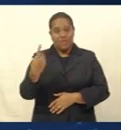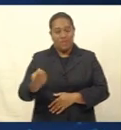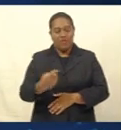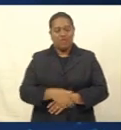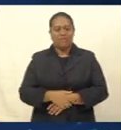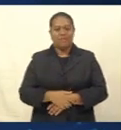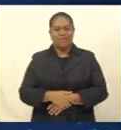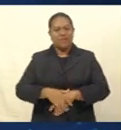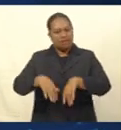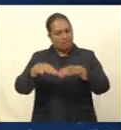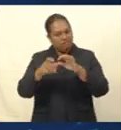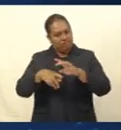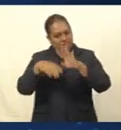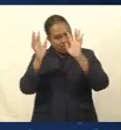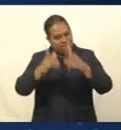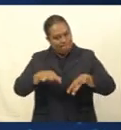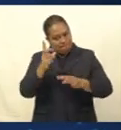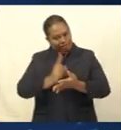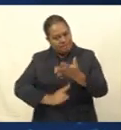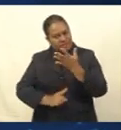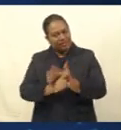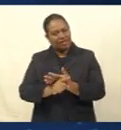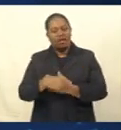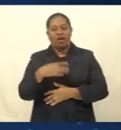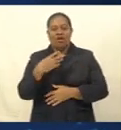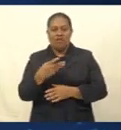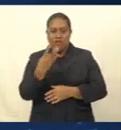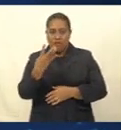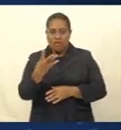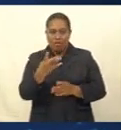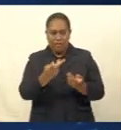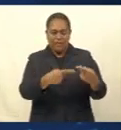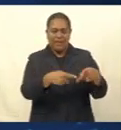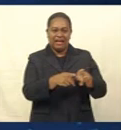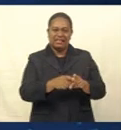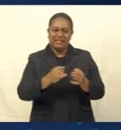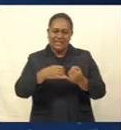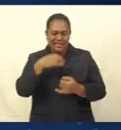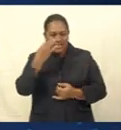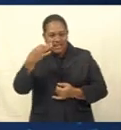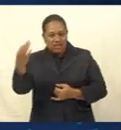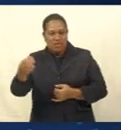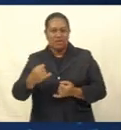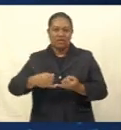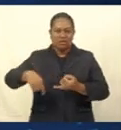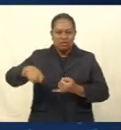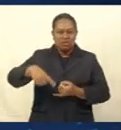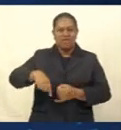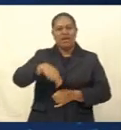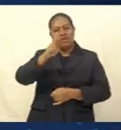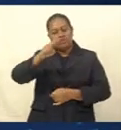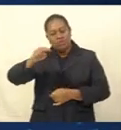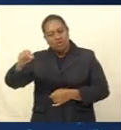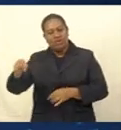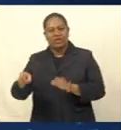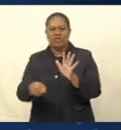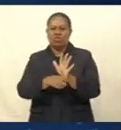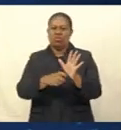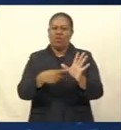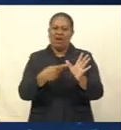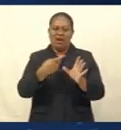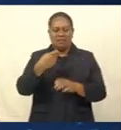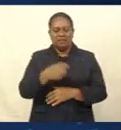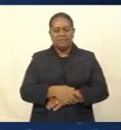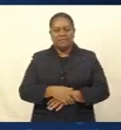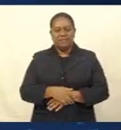periods of rain, heavy at times for areas from Singatoka to Suva, Nosori to Rakiraki, and the rest of